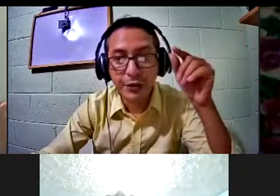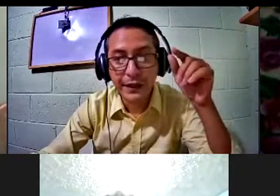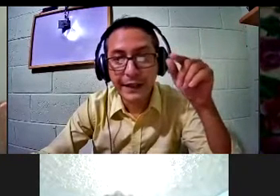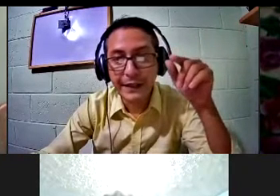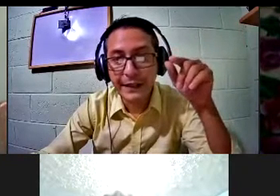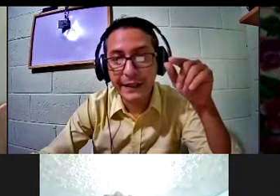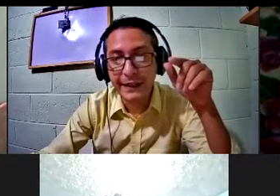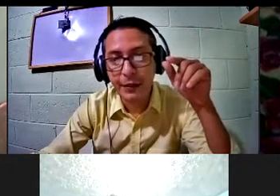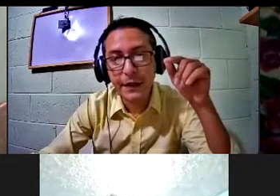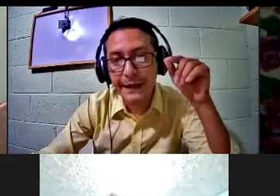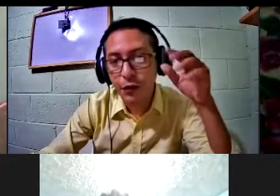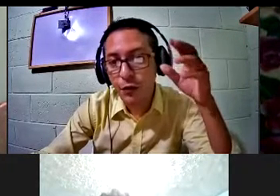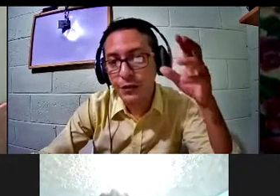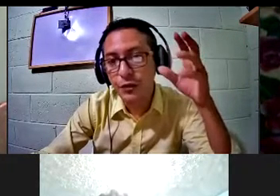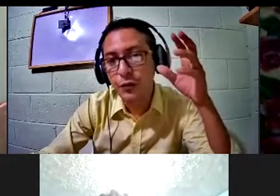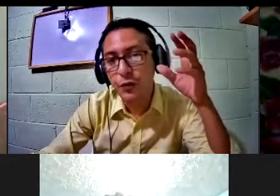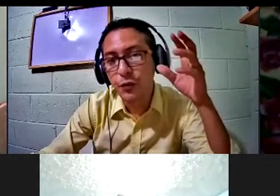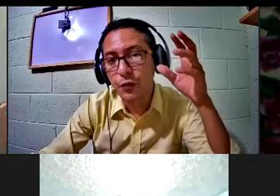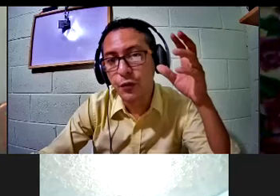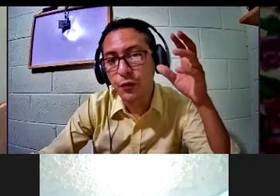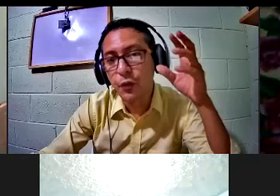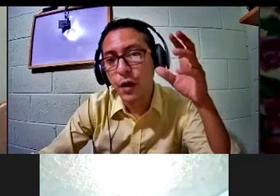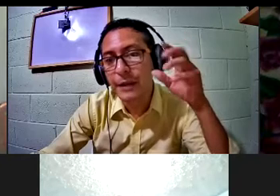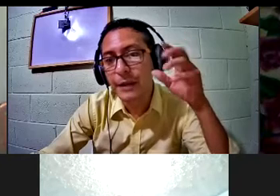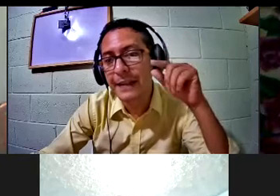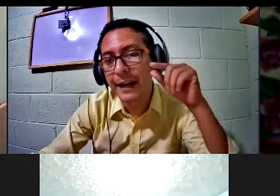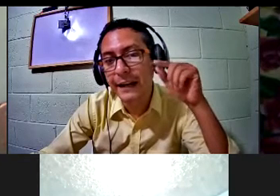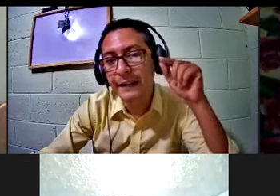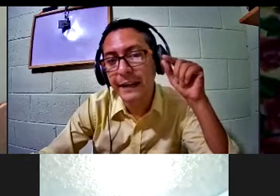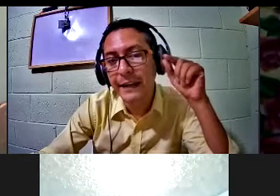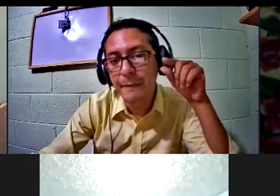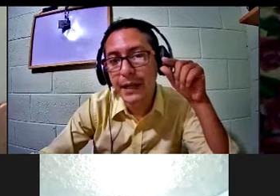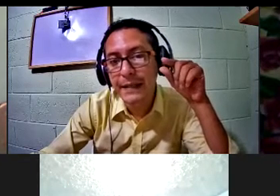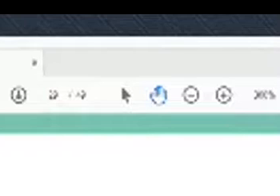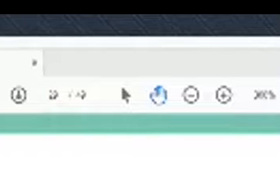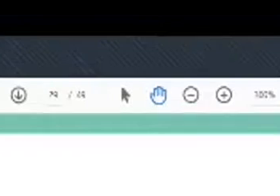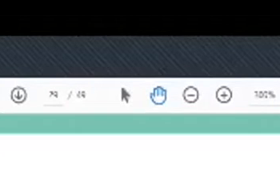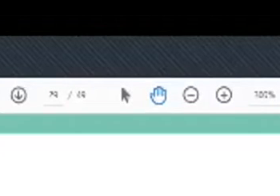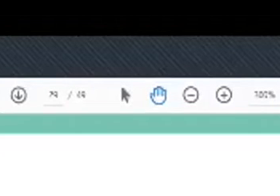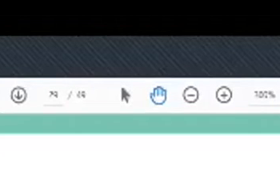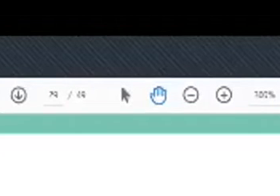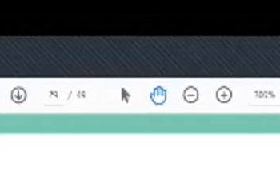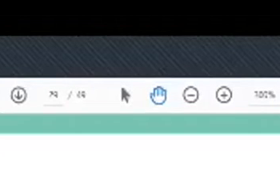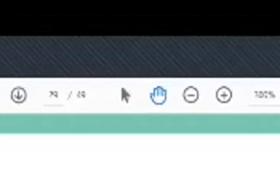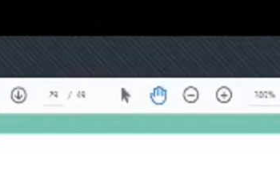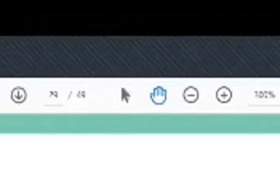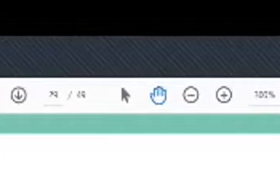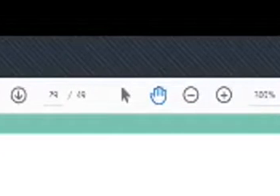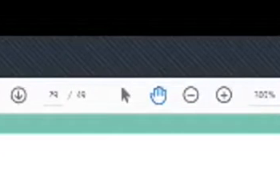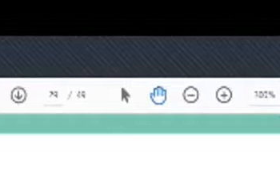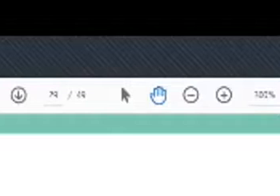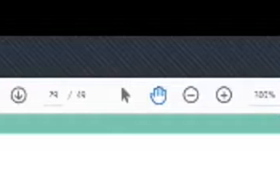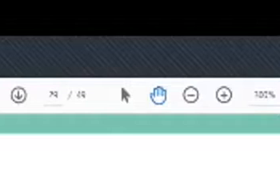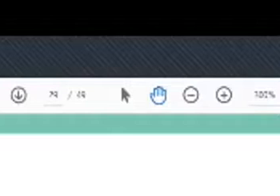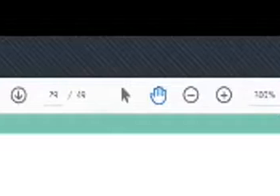going to do it like this. Look, the second question. What are some events that are taking place the next week,